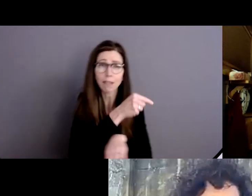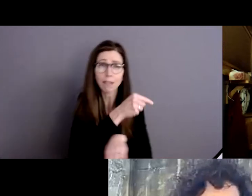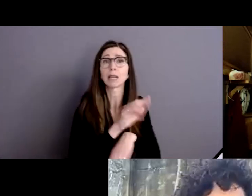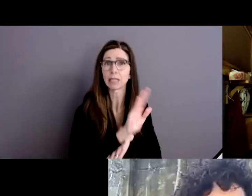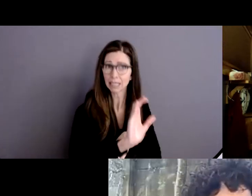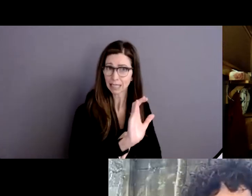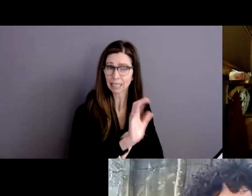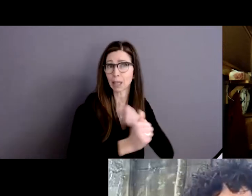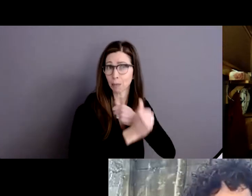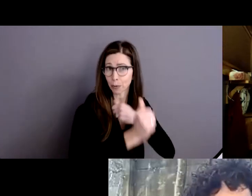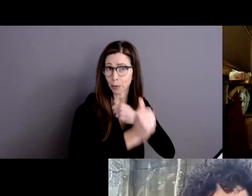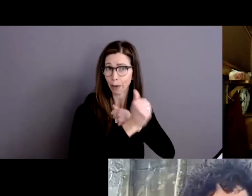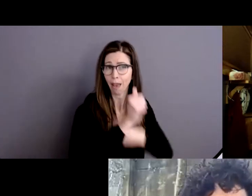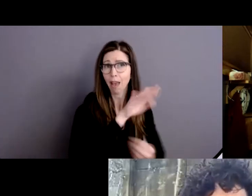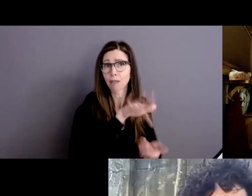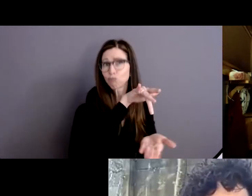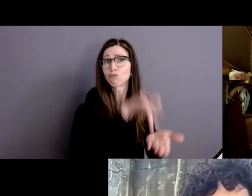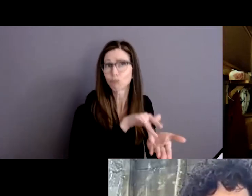Canada.